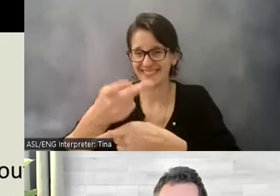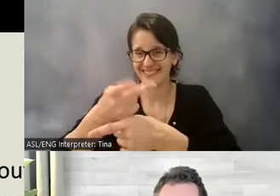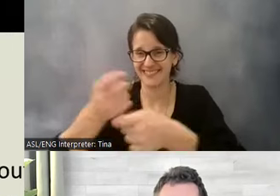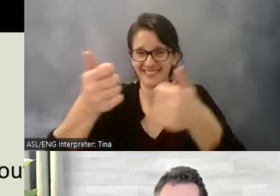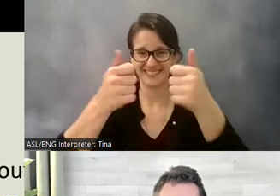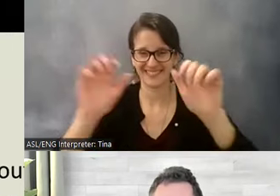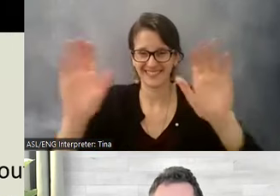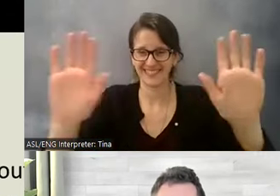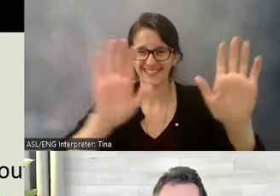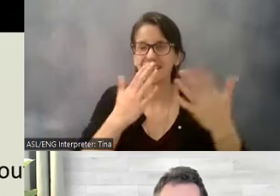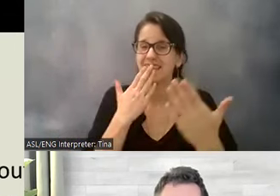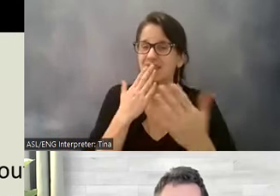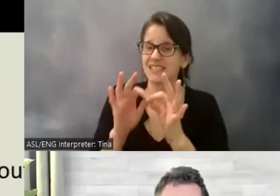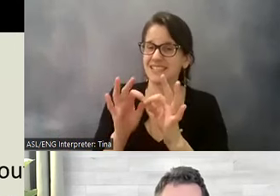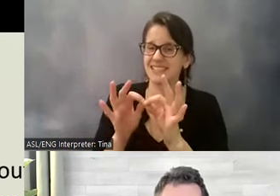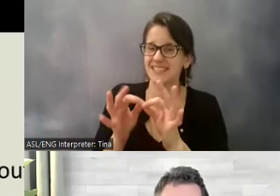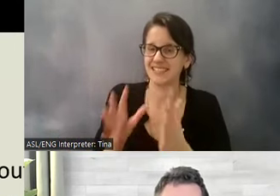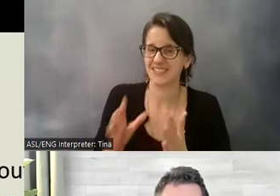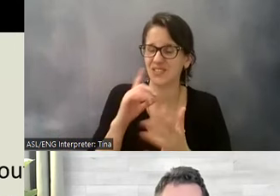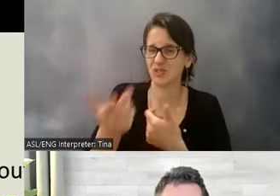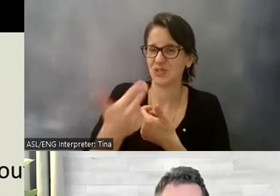Bye. Thank you, Tina, for joining as well. I really